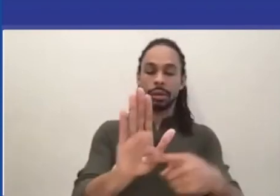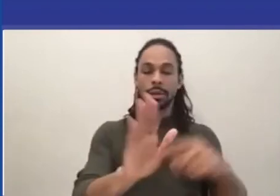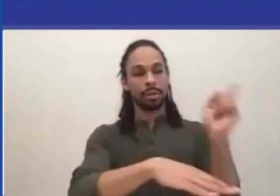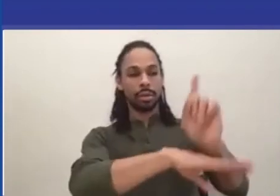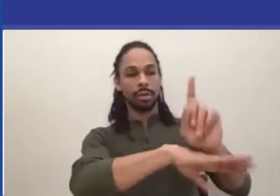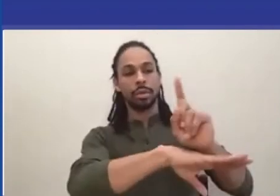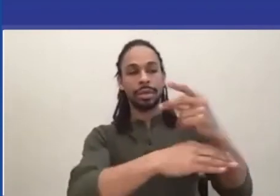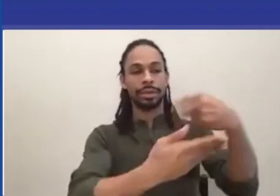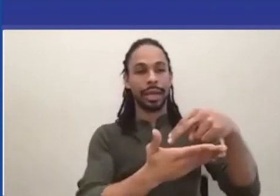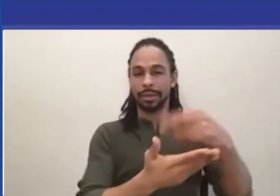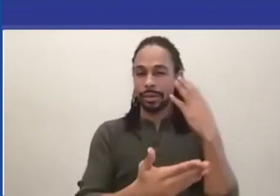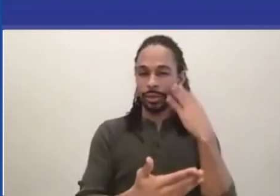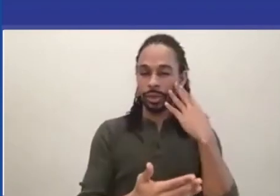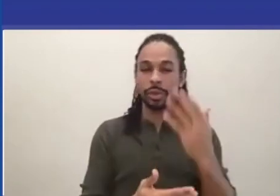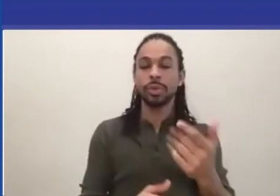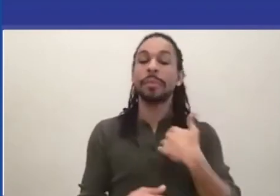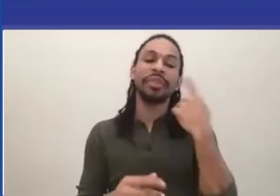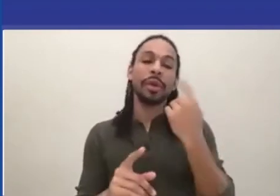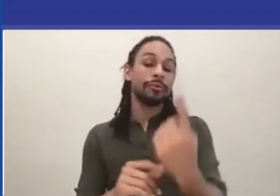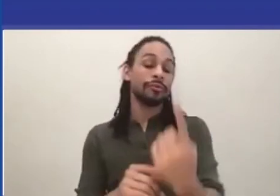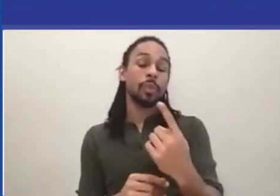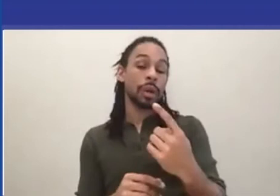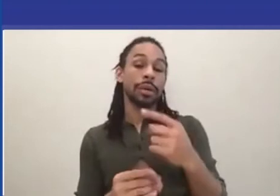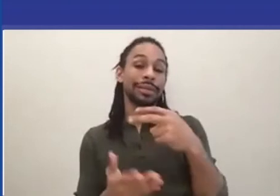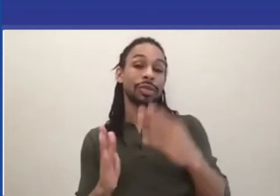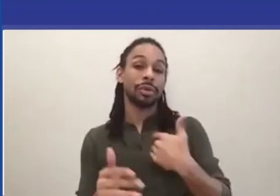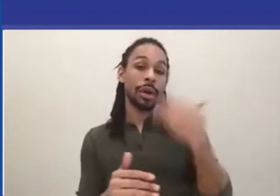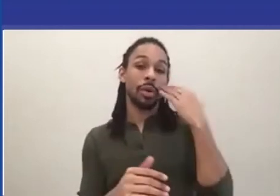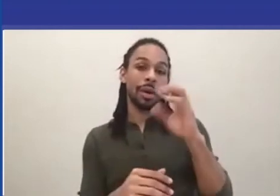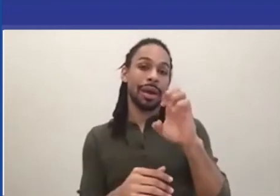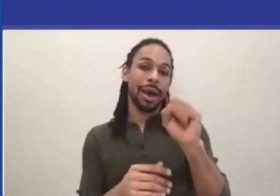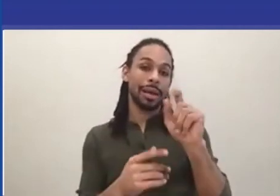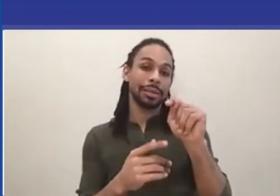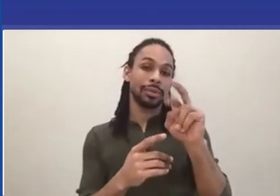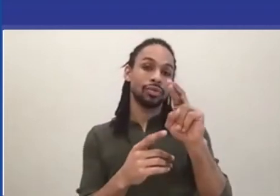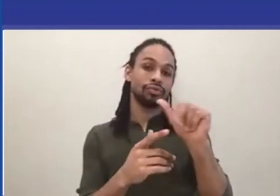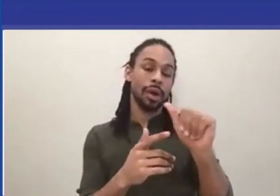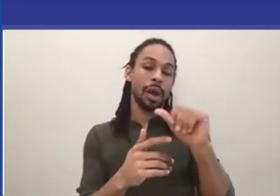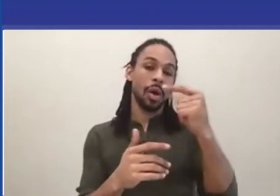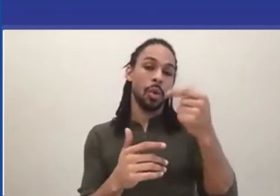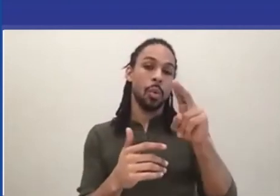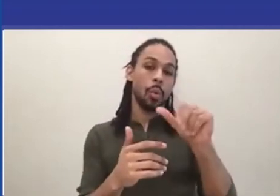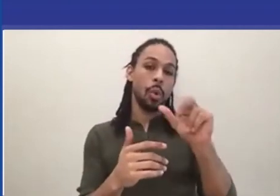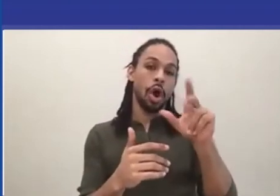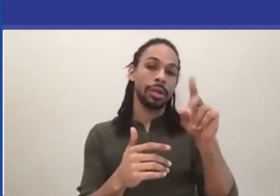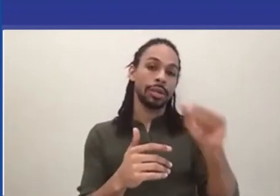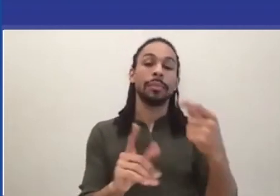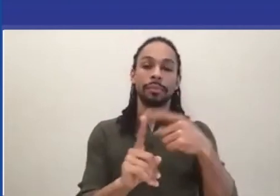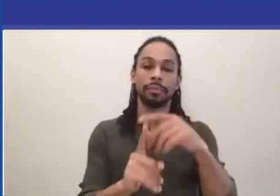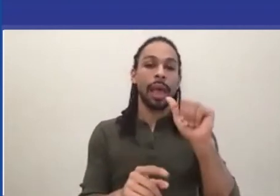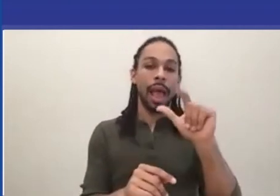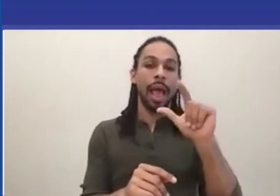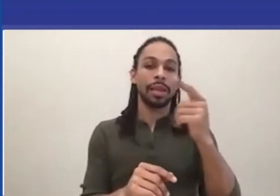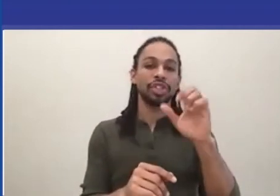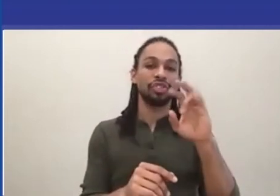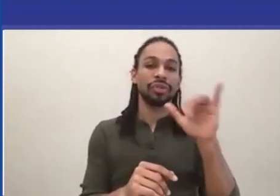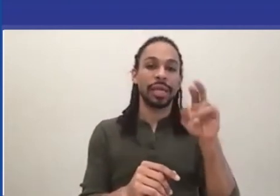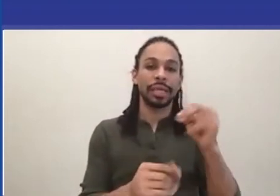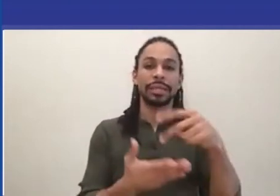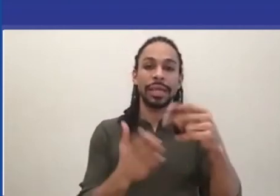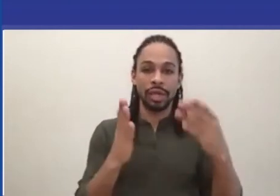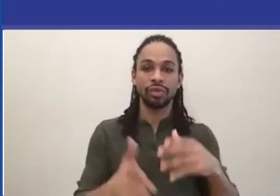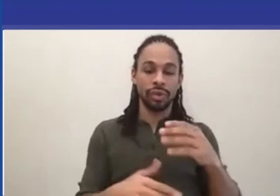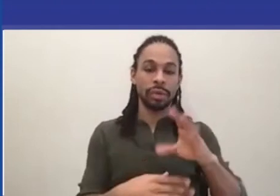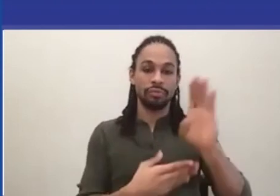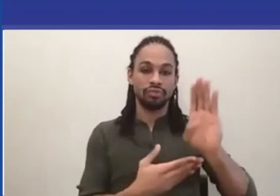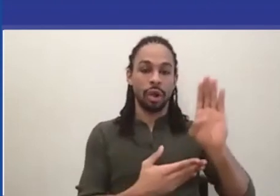know, Esra Warda. She's an Algerian dancer in Brooklyn, and she's been doing online